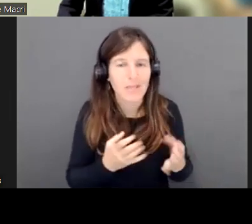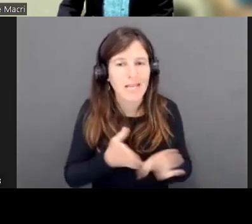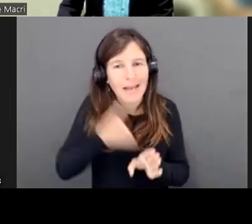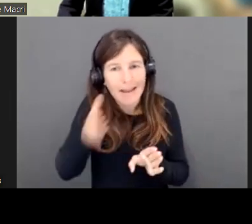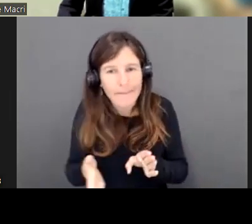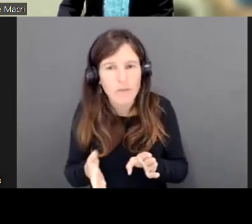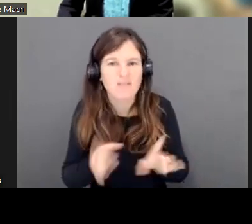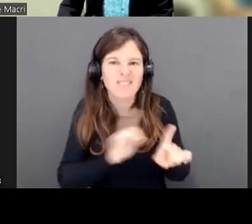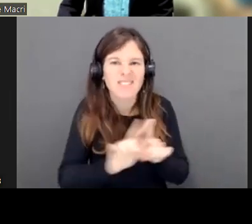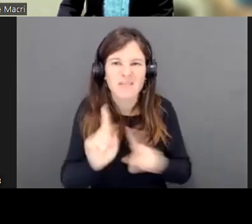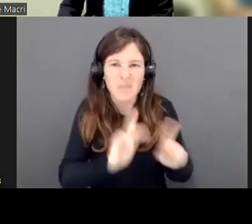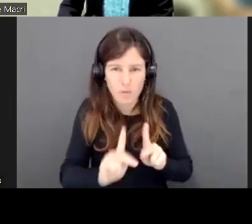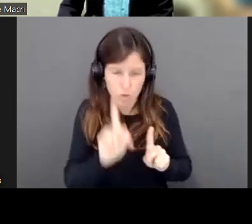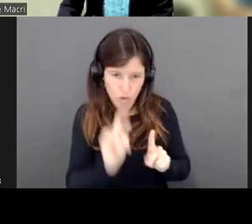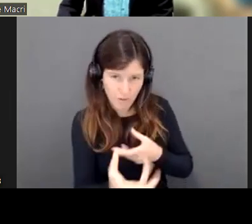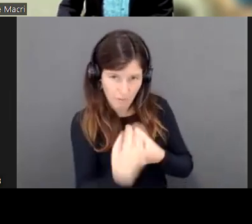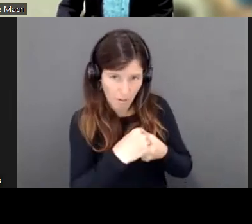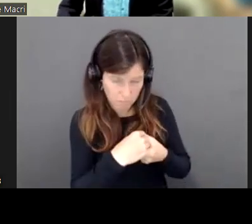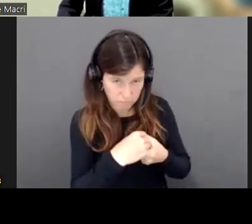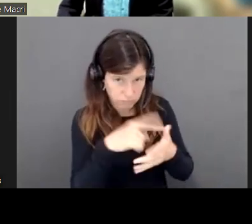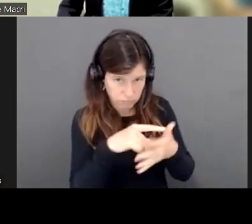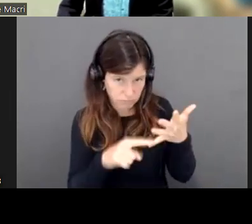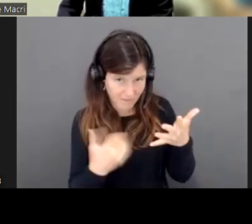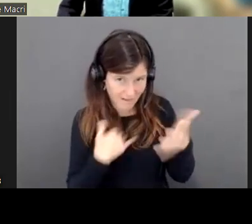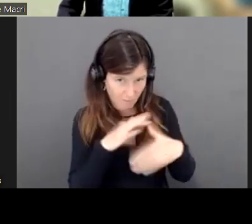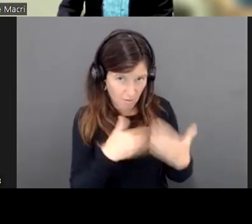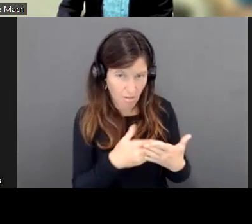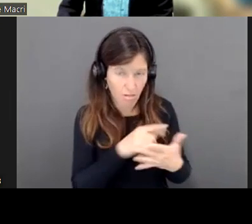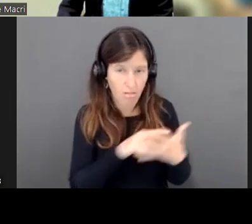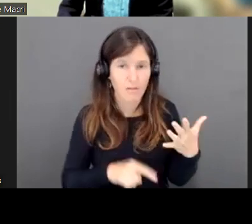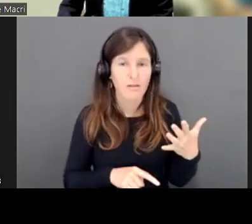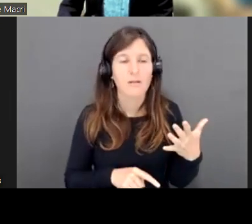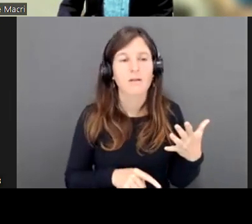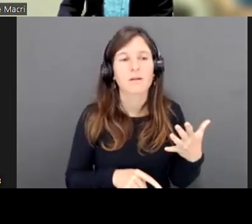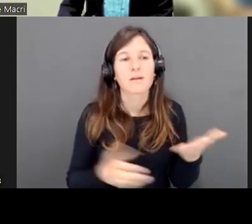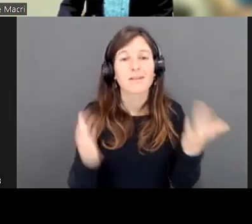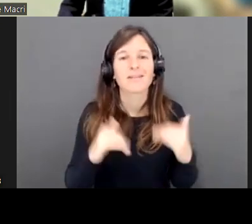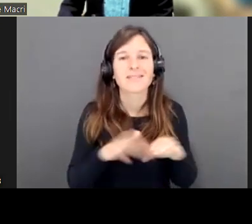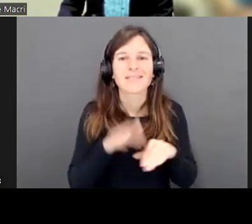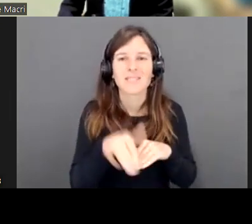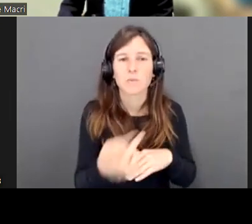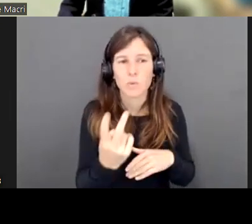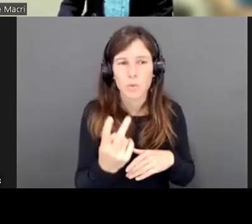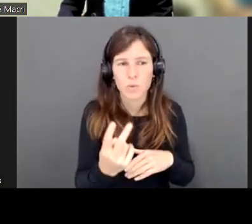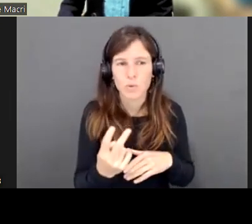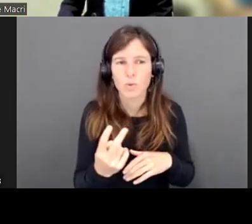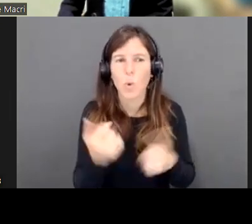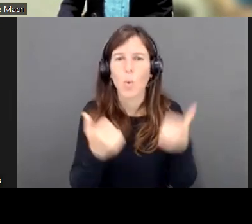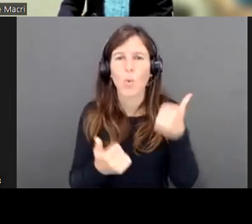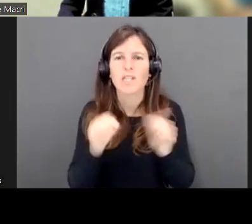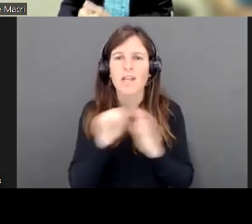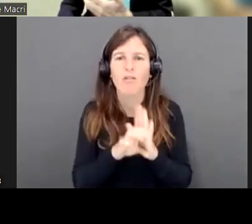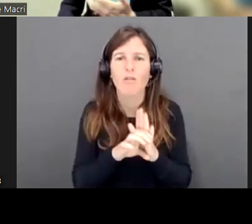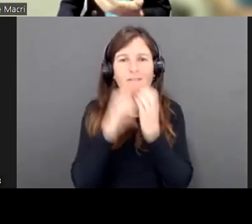individuals that would be appropriate and helpful? Step two is determining the ethical principles in conflict. So what do we